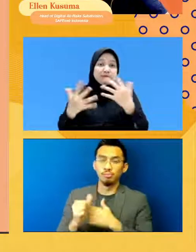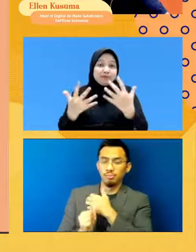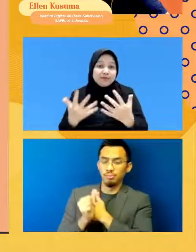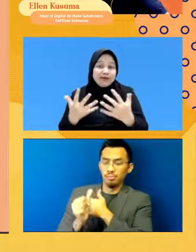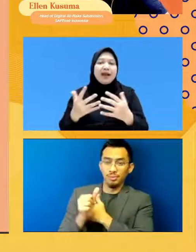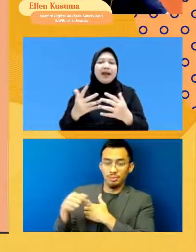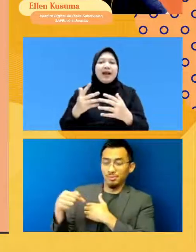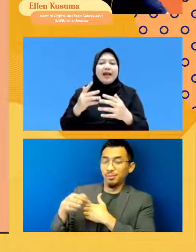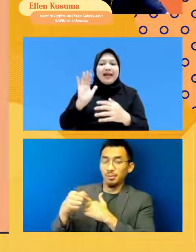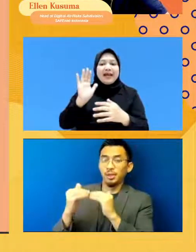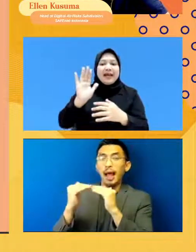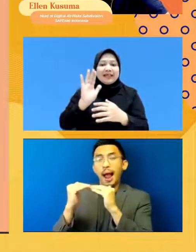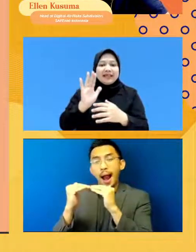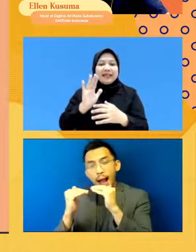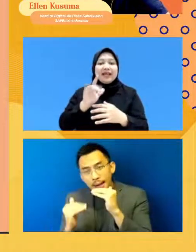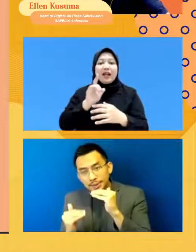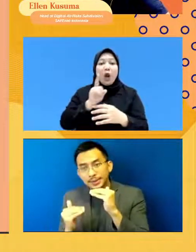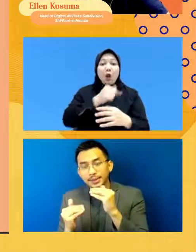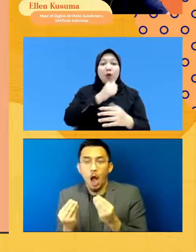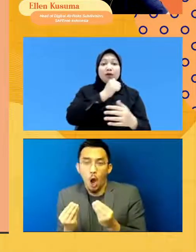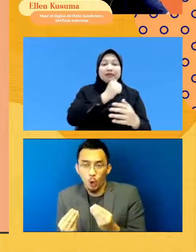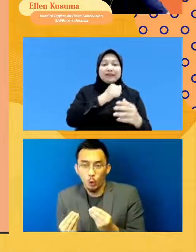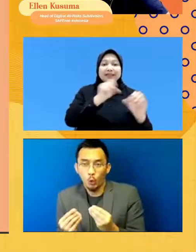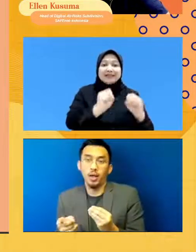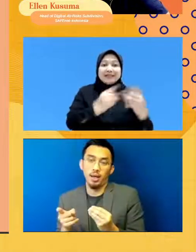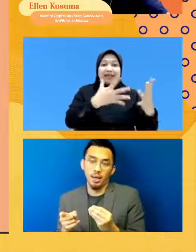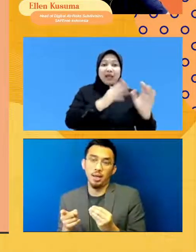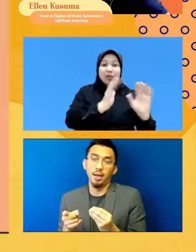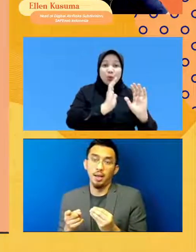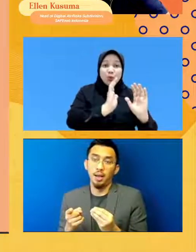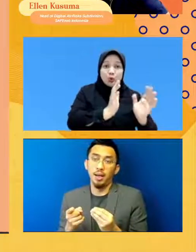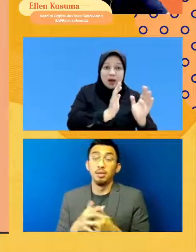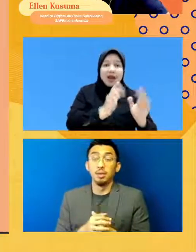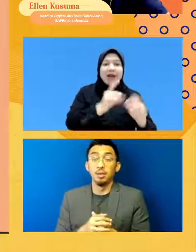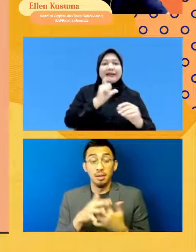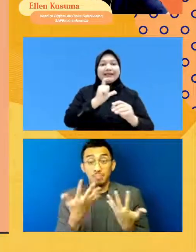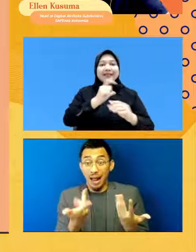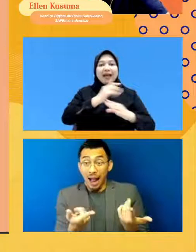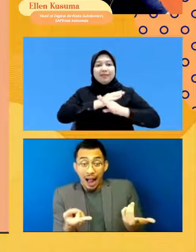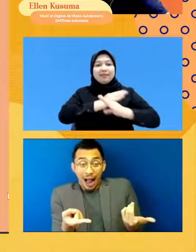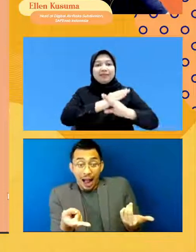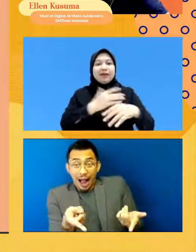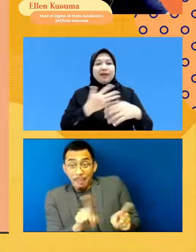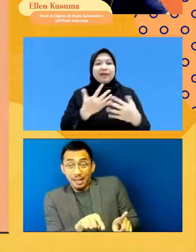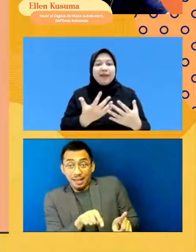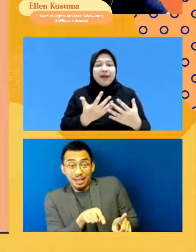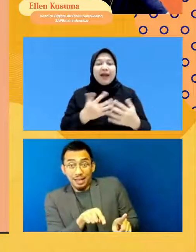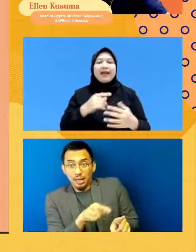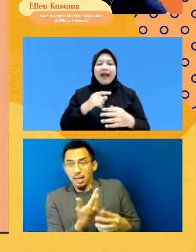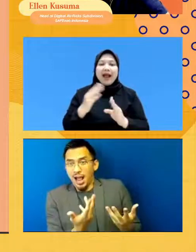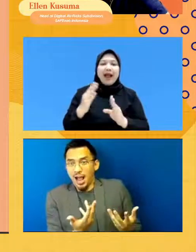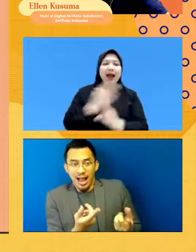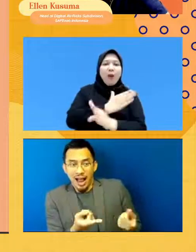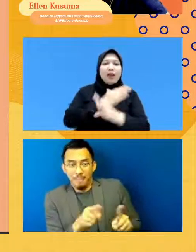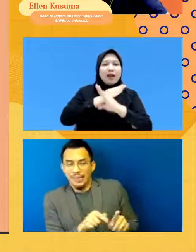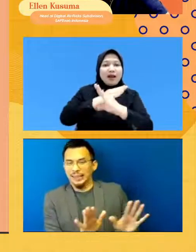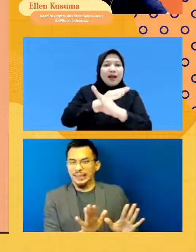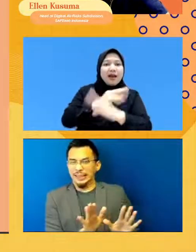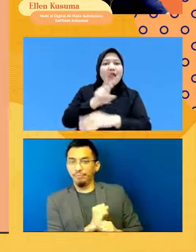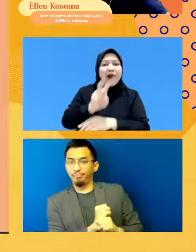it already happened. What is better if we can prevent it first? How to do it? Audit our